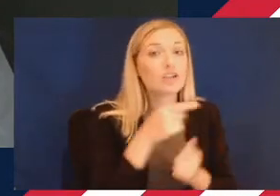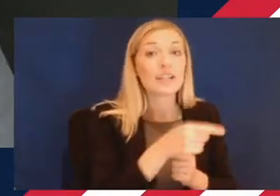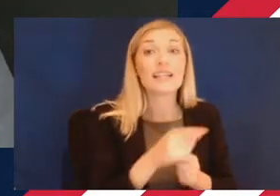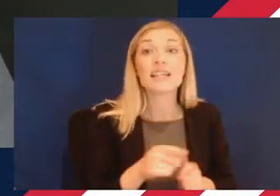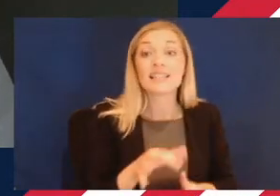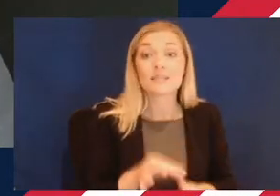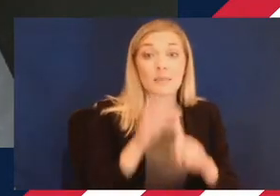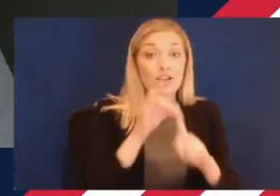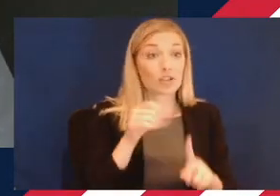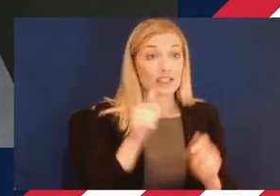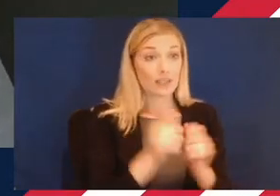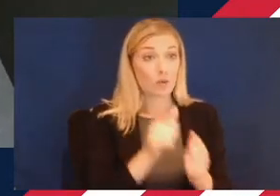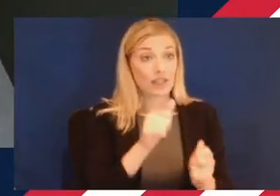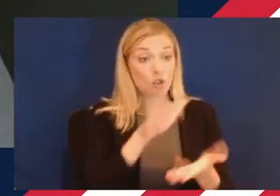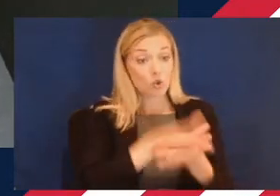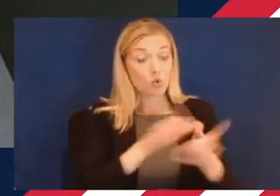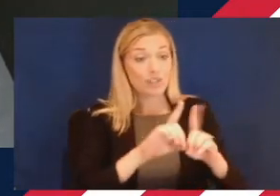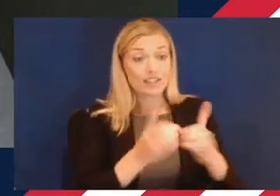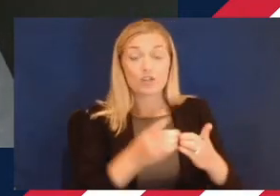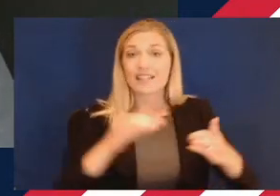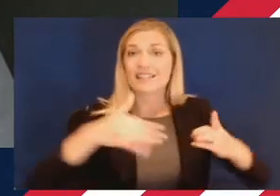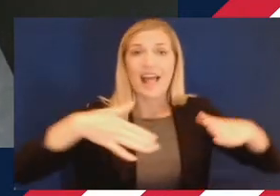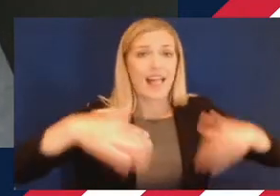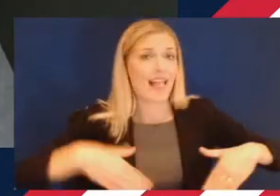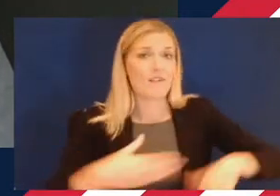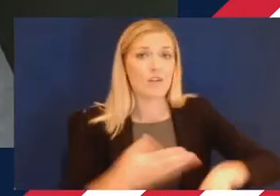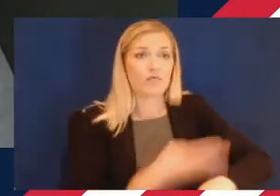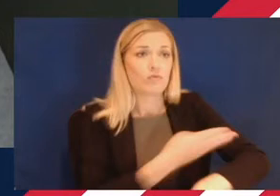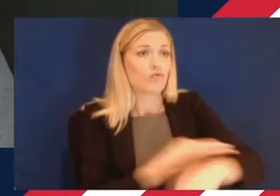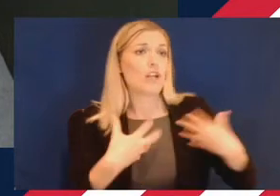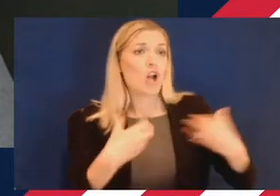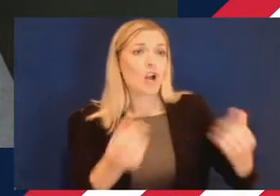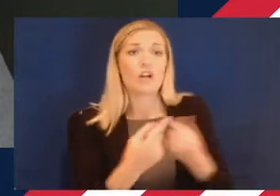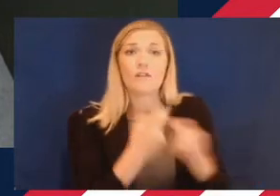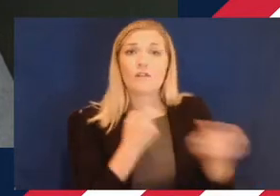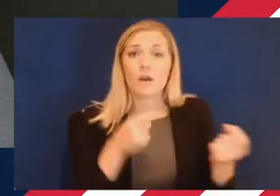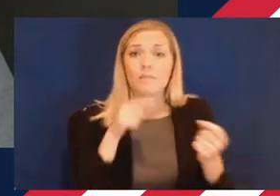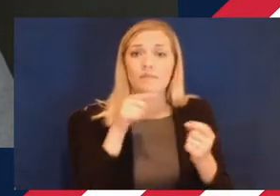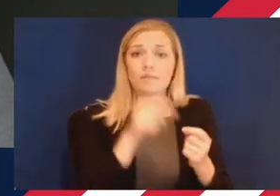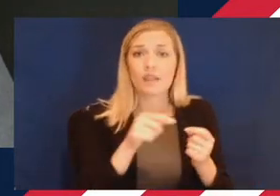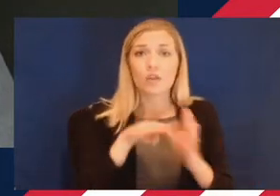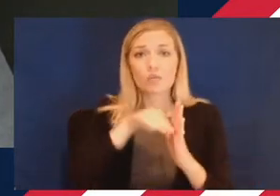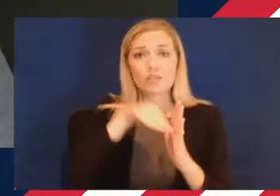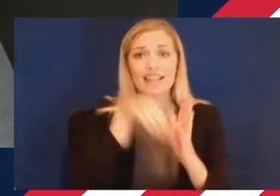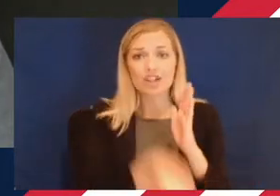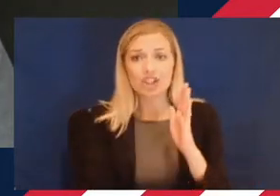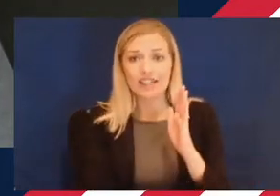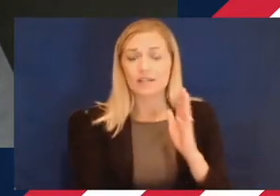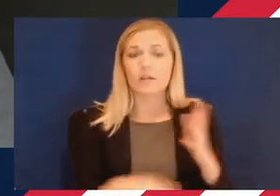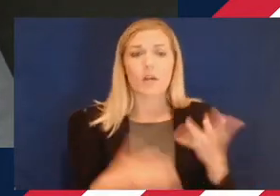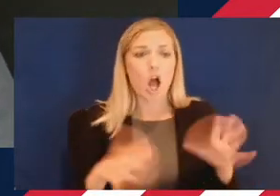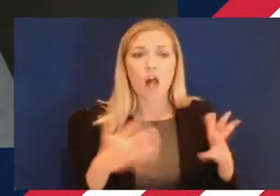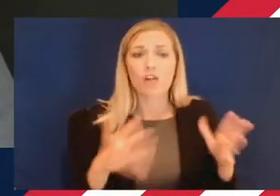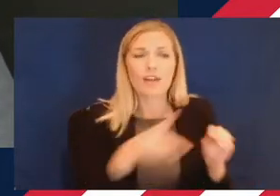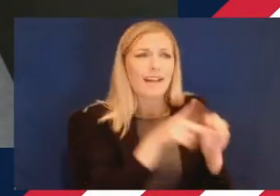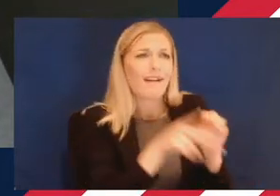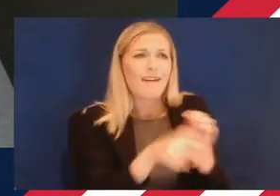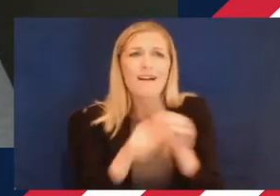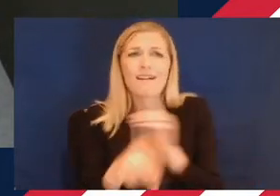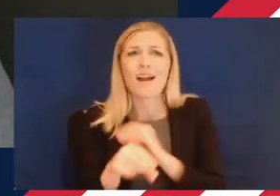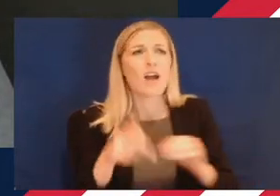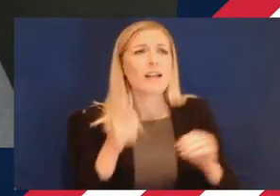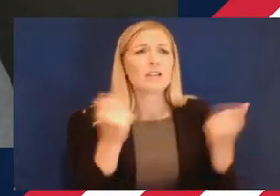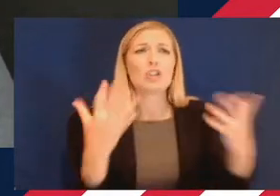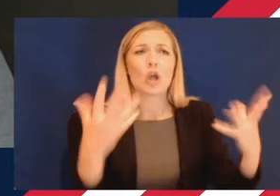Recessions. Cutbacks that have from the recession caused 300,000 educator layoffs. Already, nearly 500,000 public